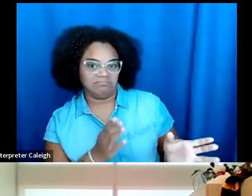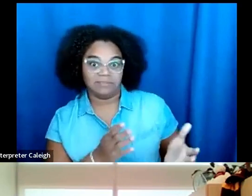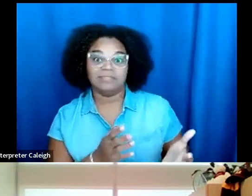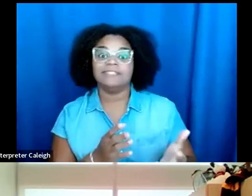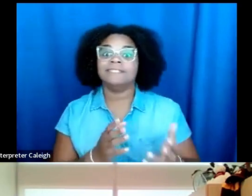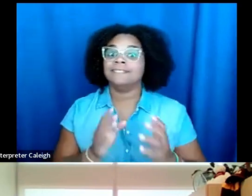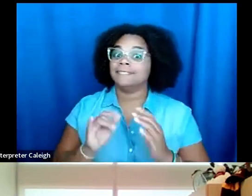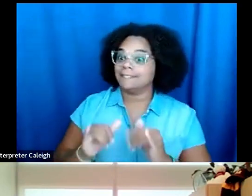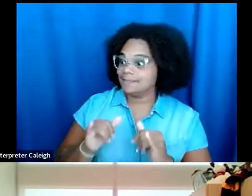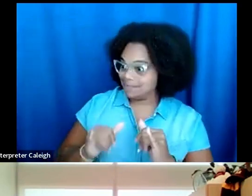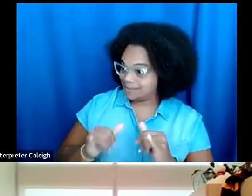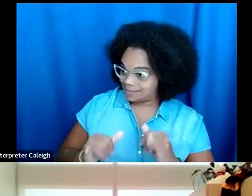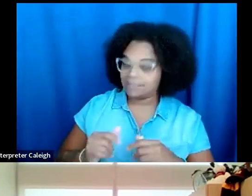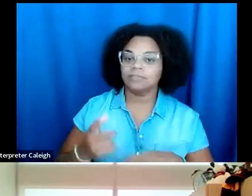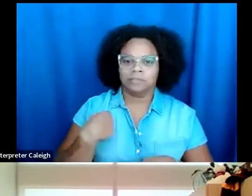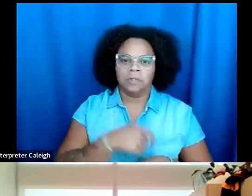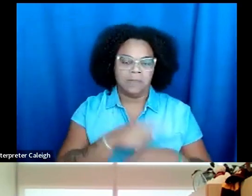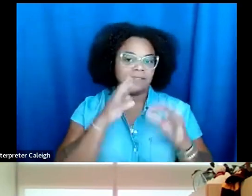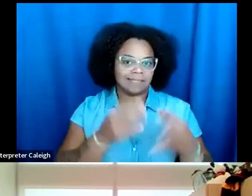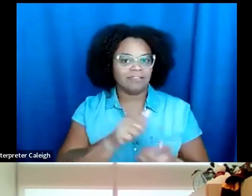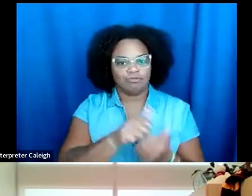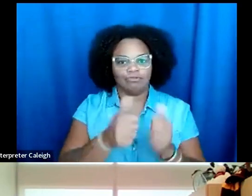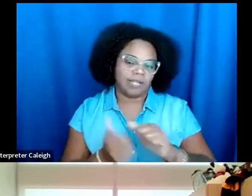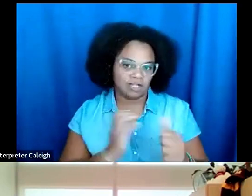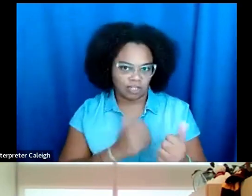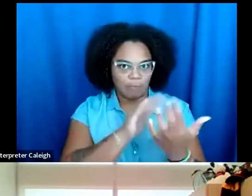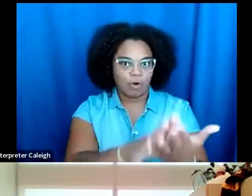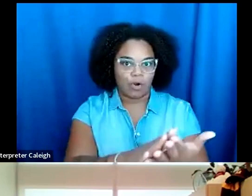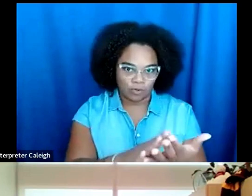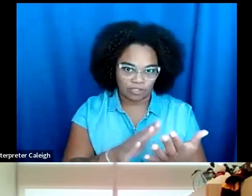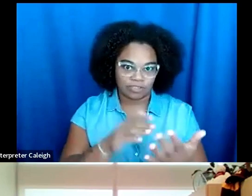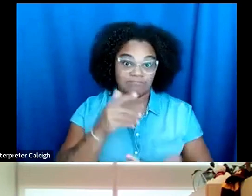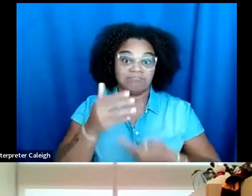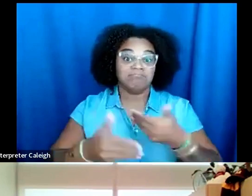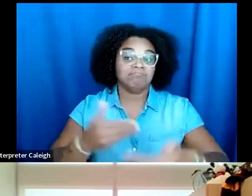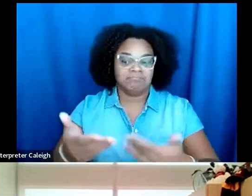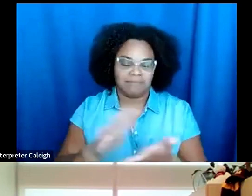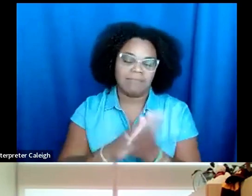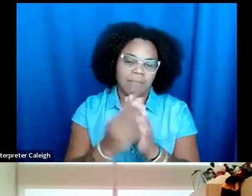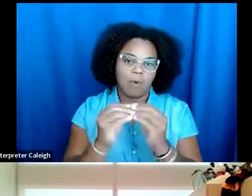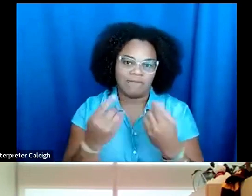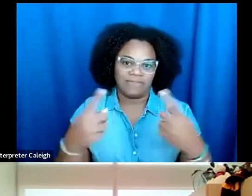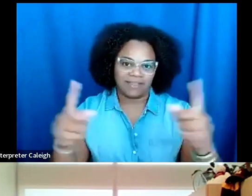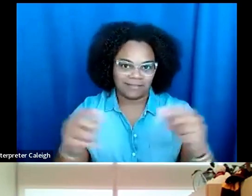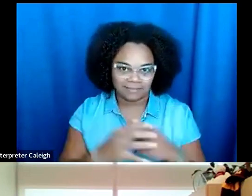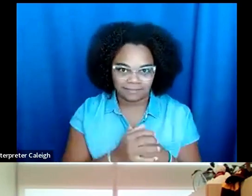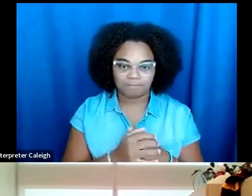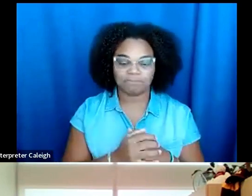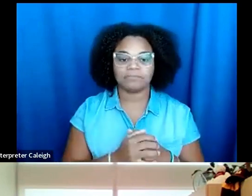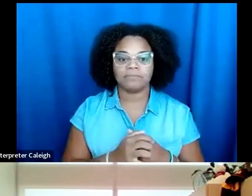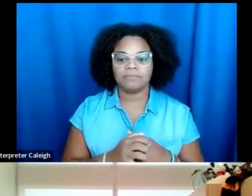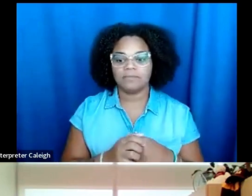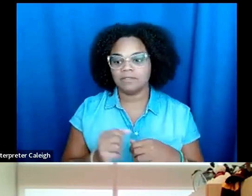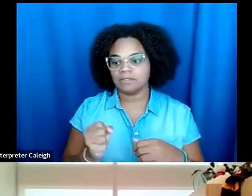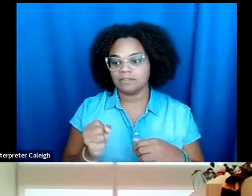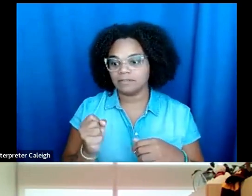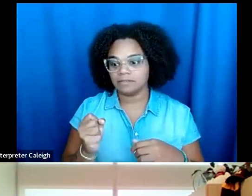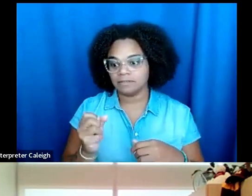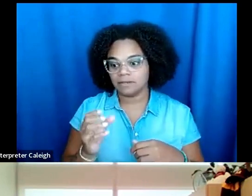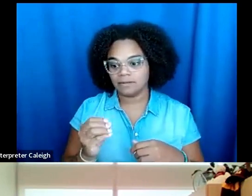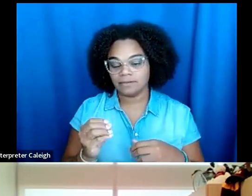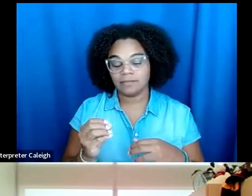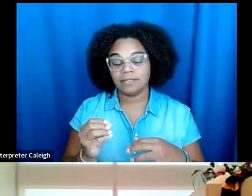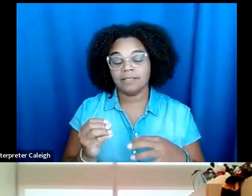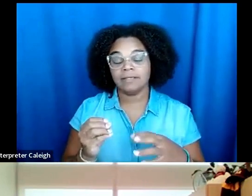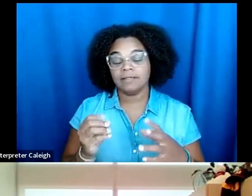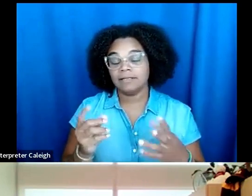us change what we're doing, and it makes it more effective. And so even with what Matt Manning was saying, it's you, and the way